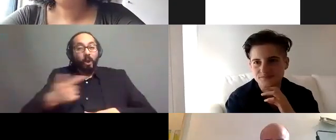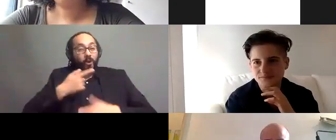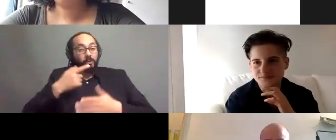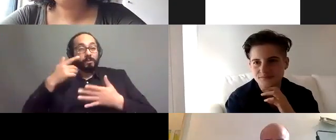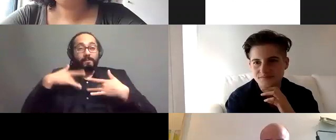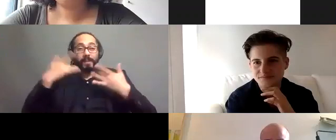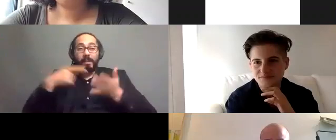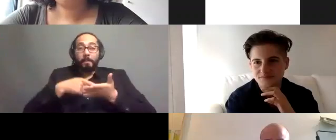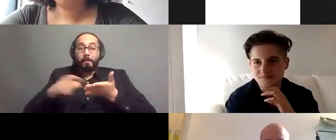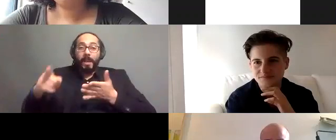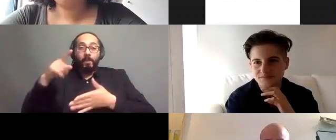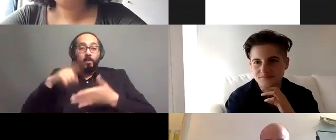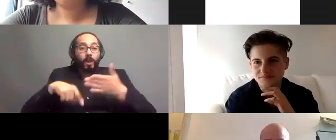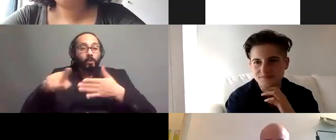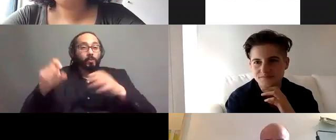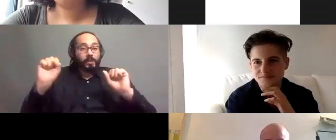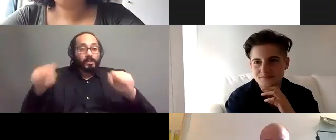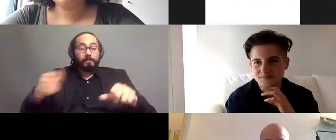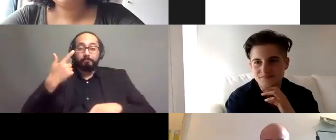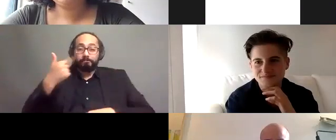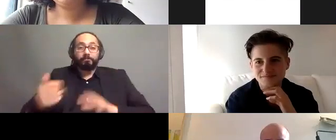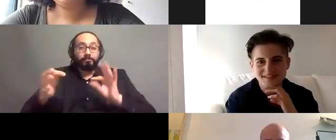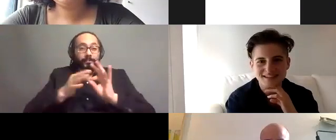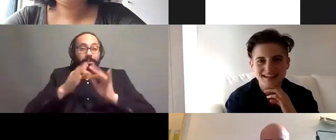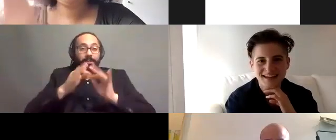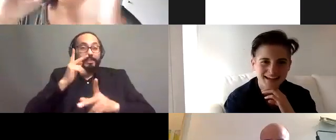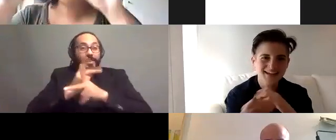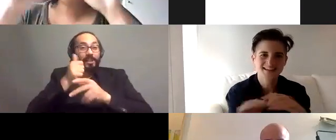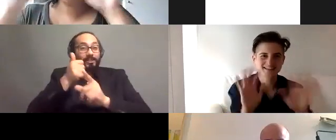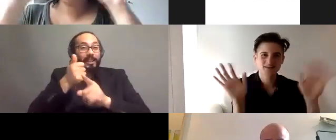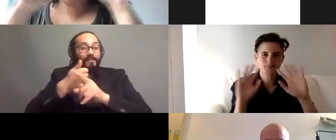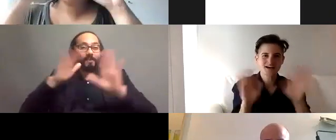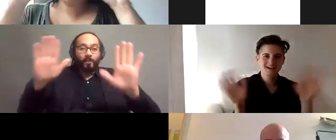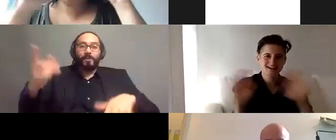Take good care of yourselves and have a wonderful day. Thank you. Bye.